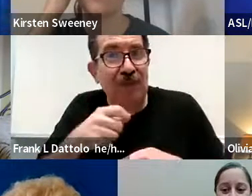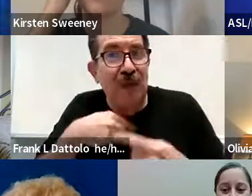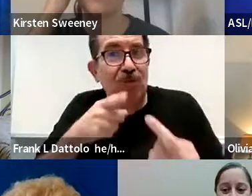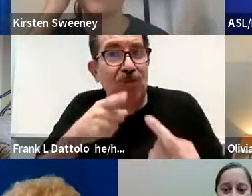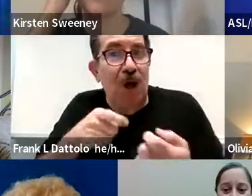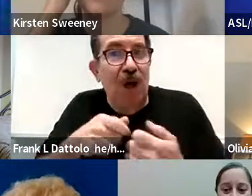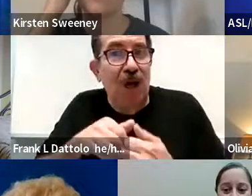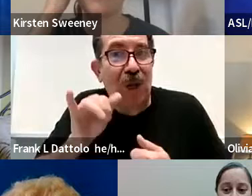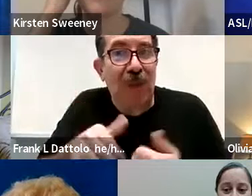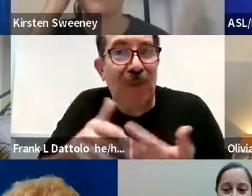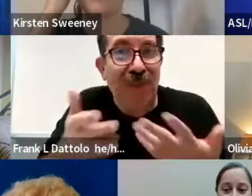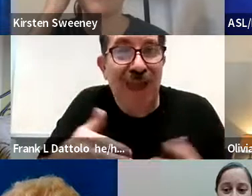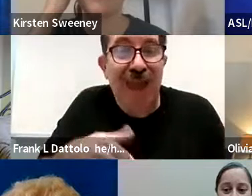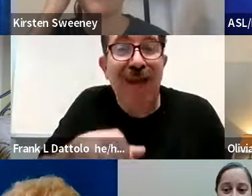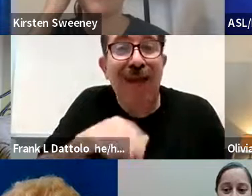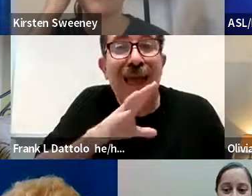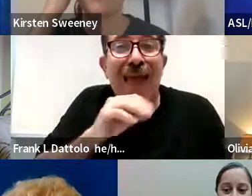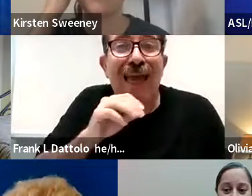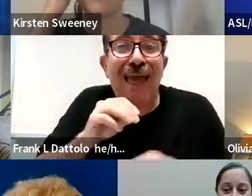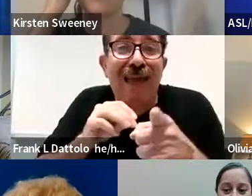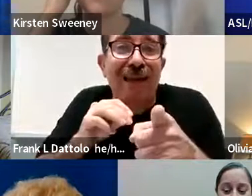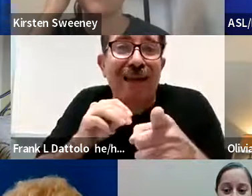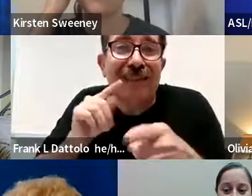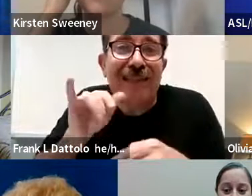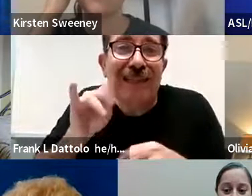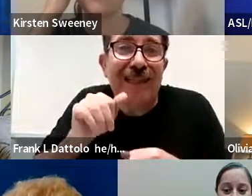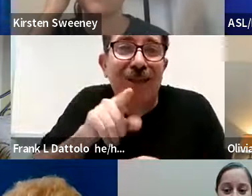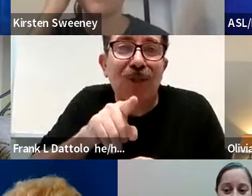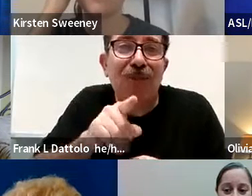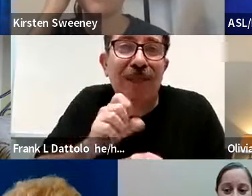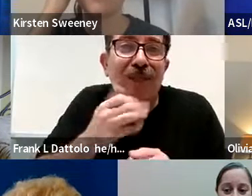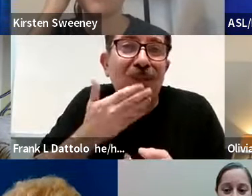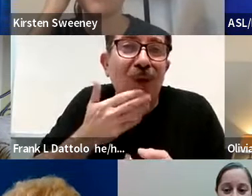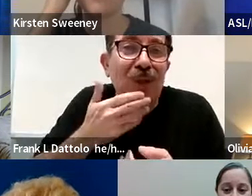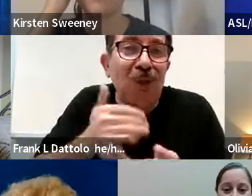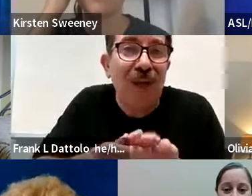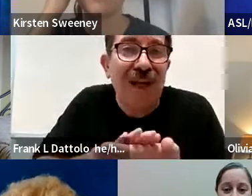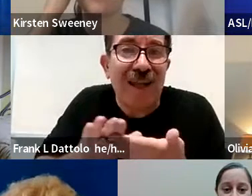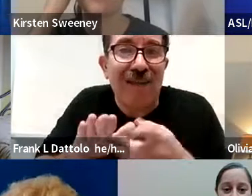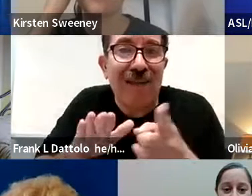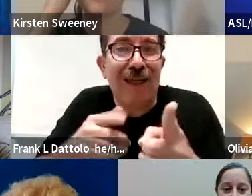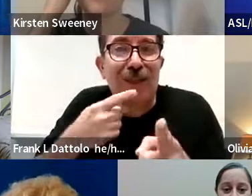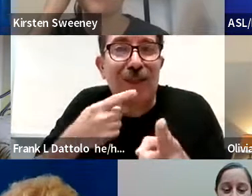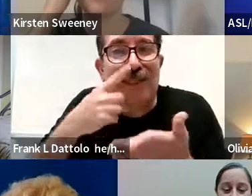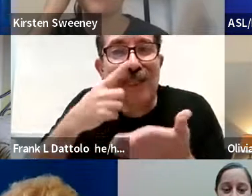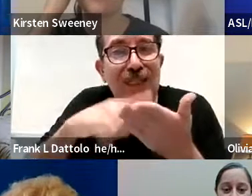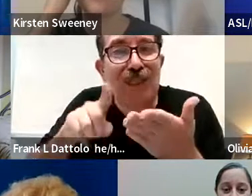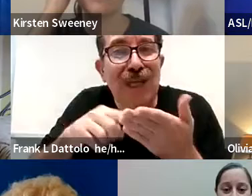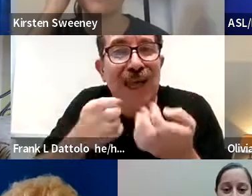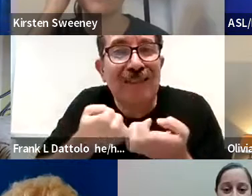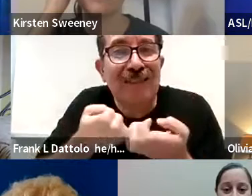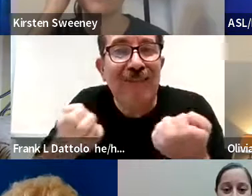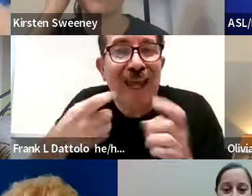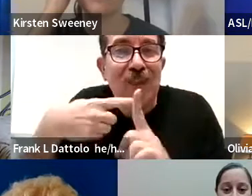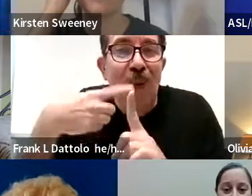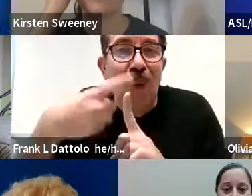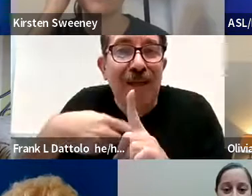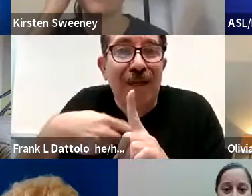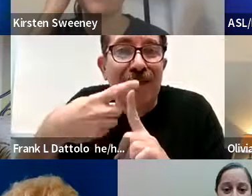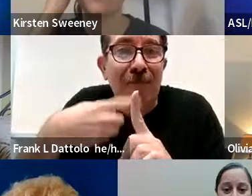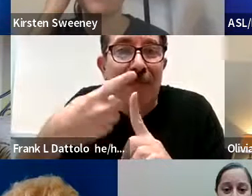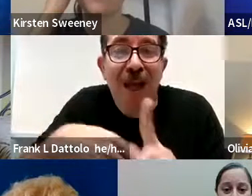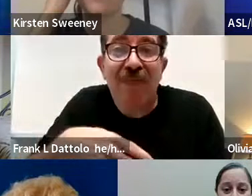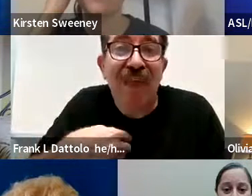and change it? It was a real struggle. And like Tina, you said